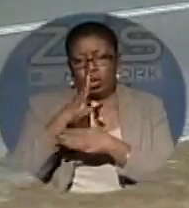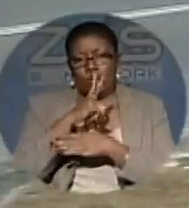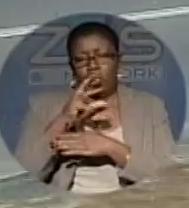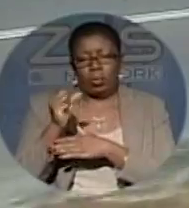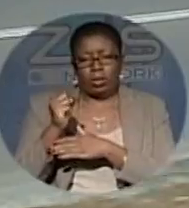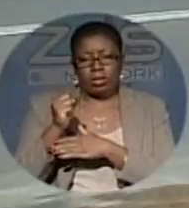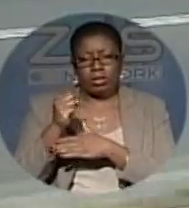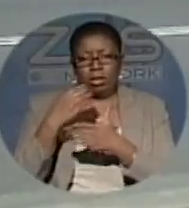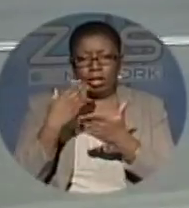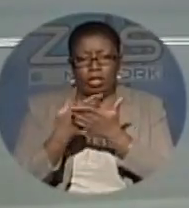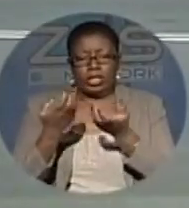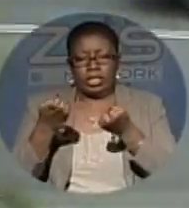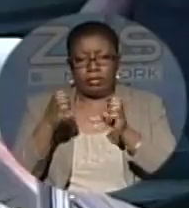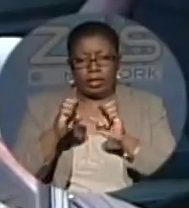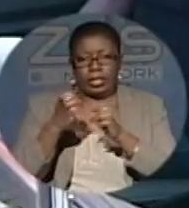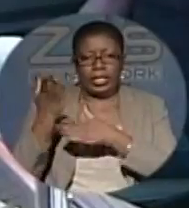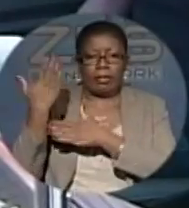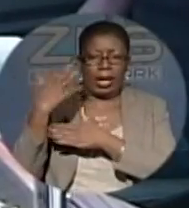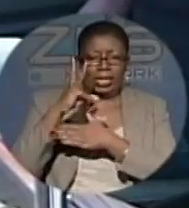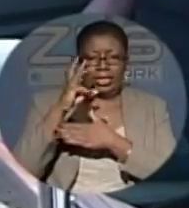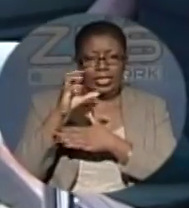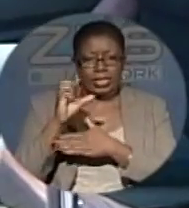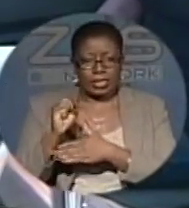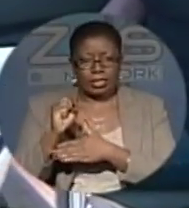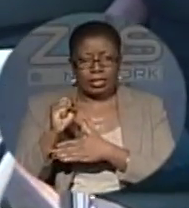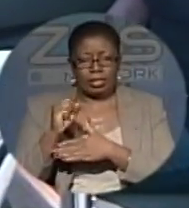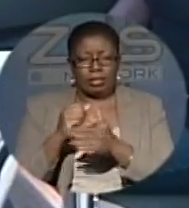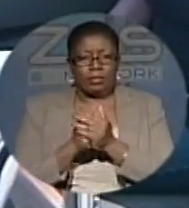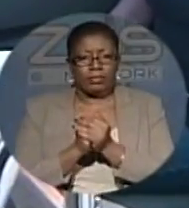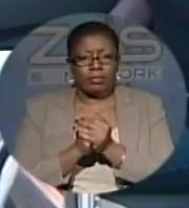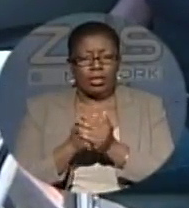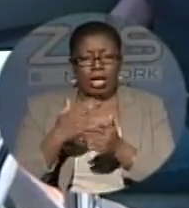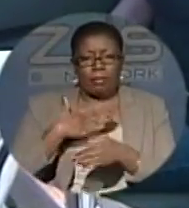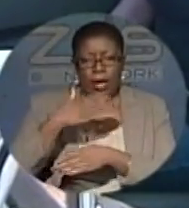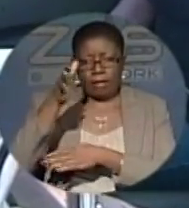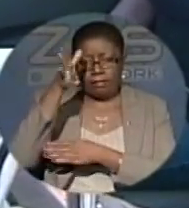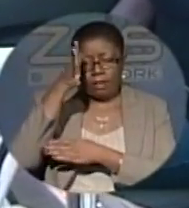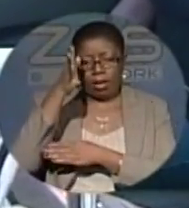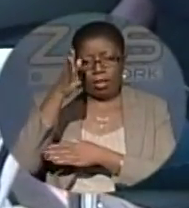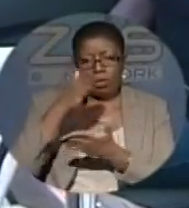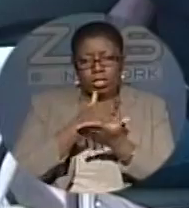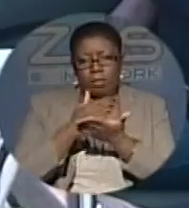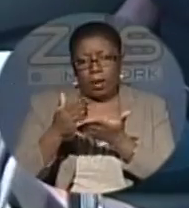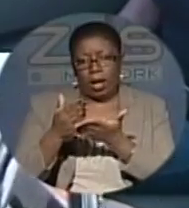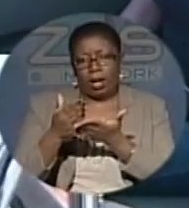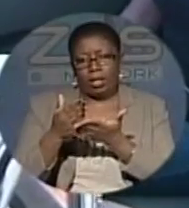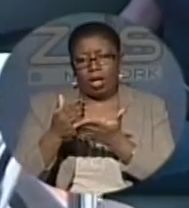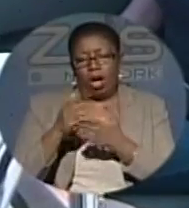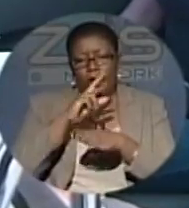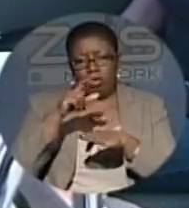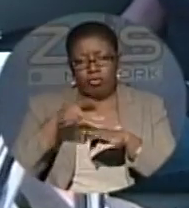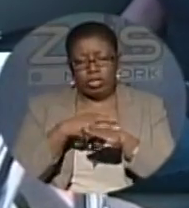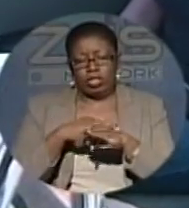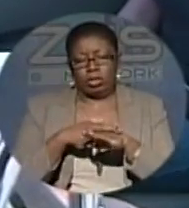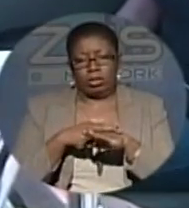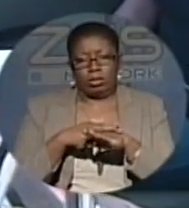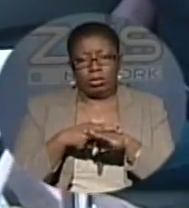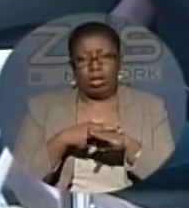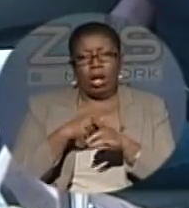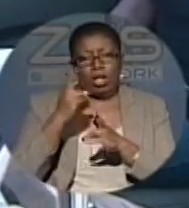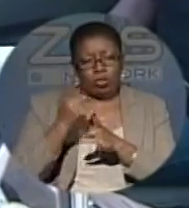the 50s and the 60s. My father used to he was part of the original Speed Week, and